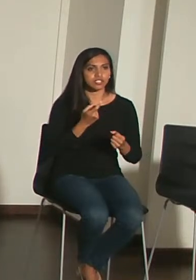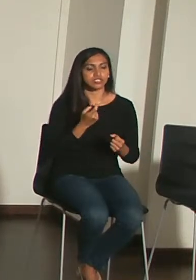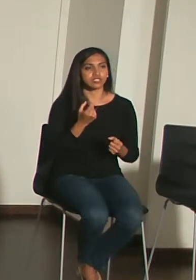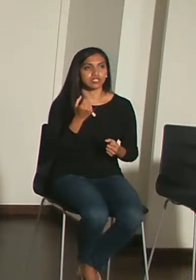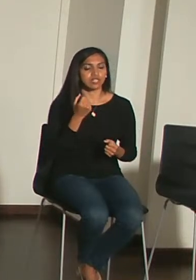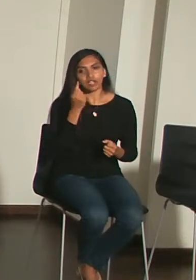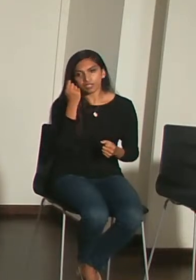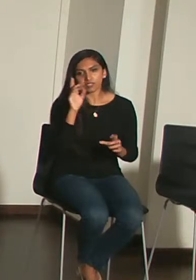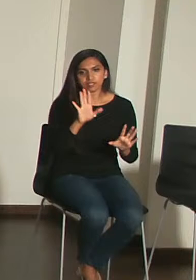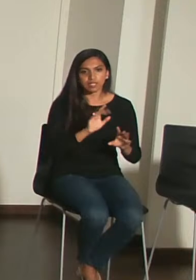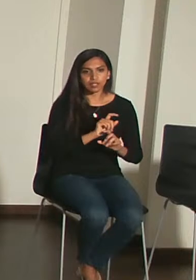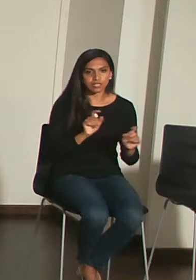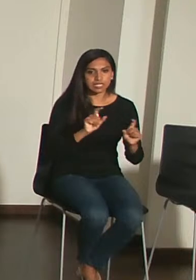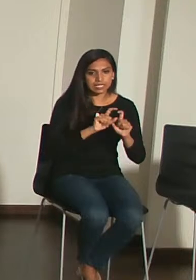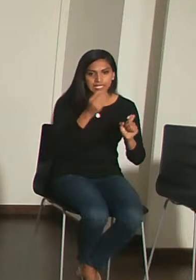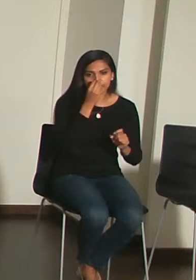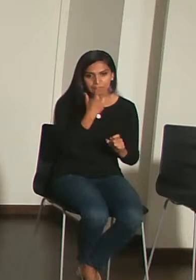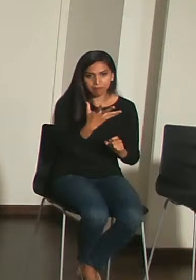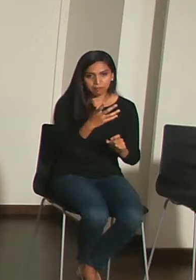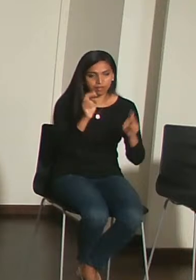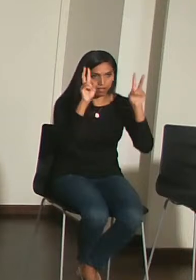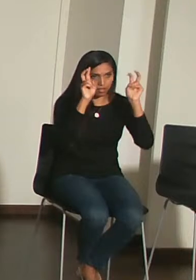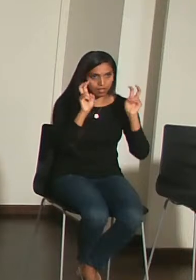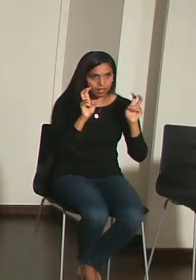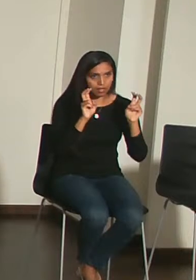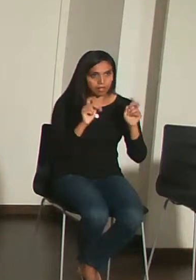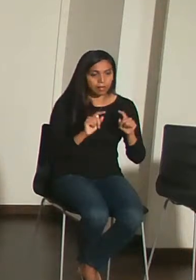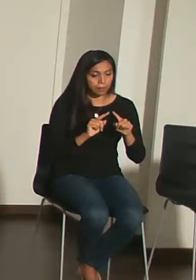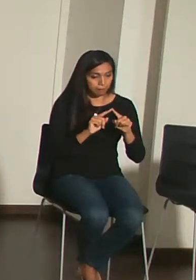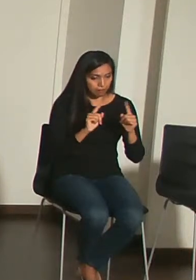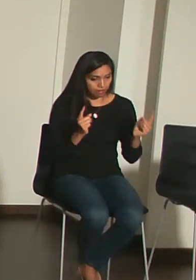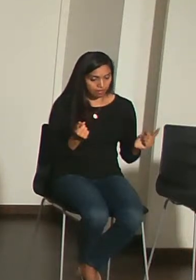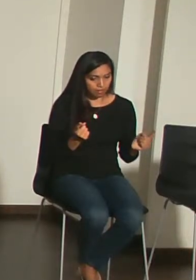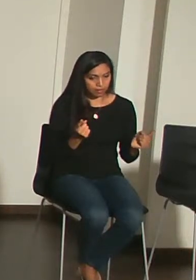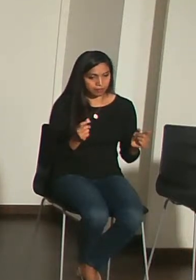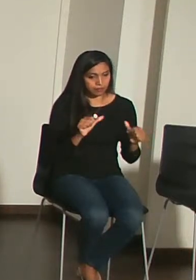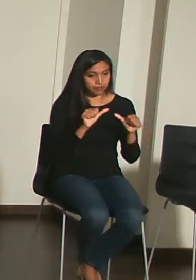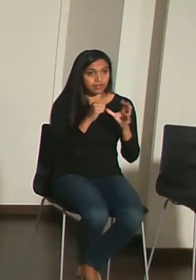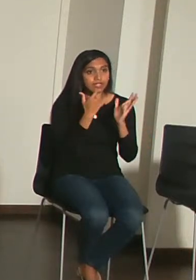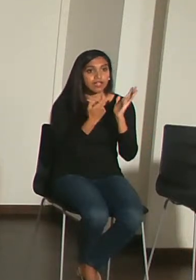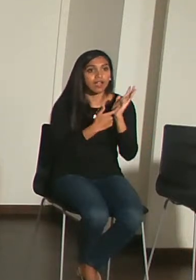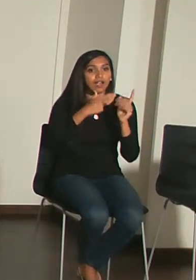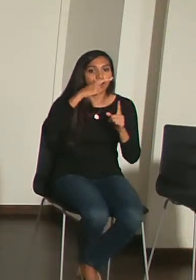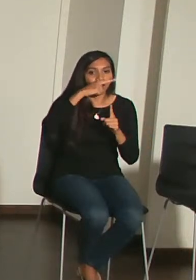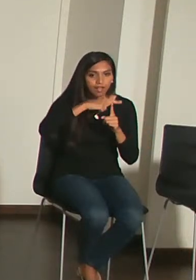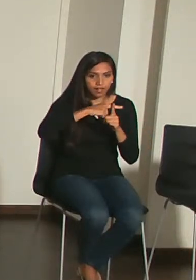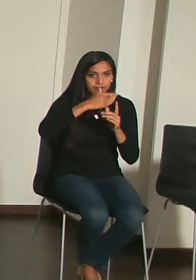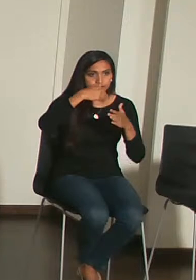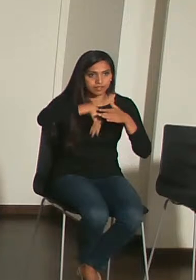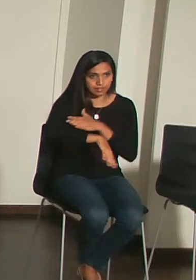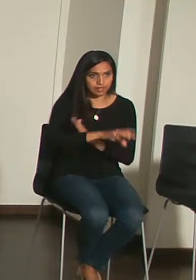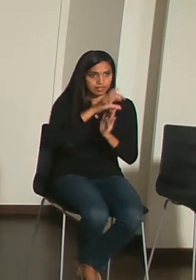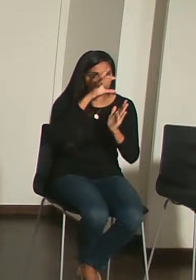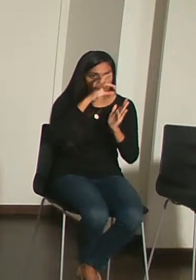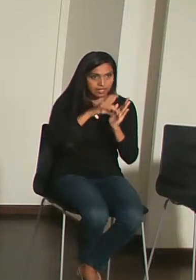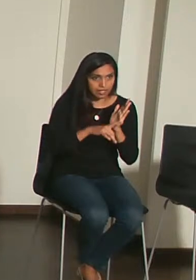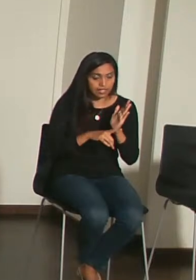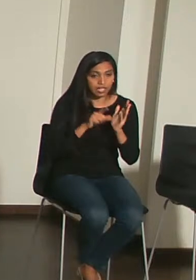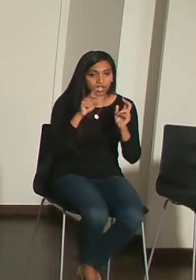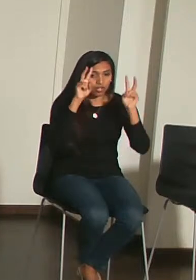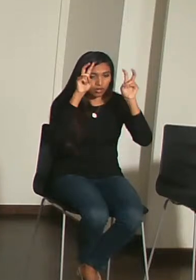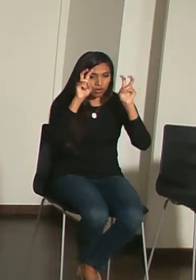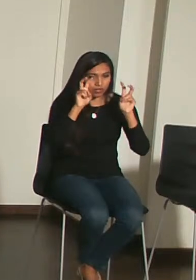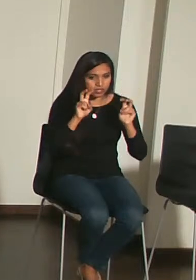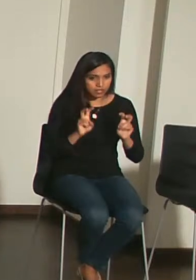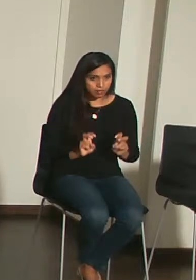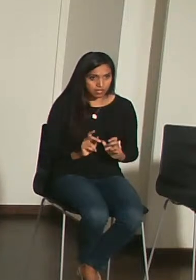or it's a simple concept. Um, Whereas when it comes to art, there are a lot of abstract concepts, and we often use